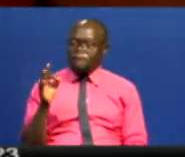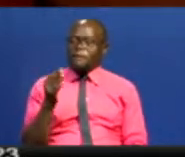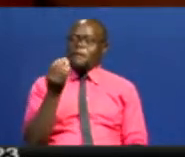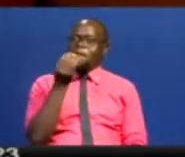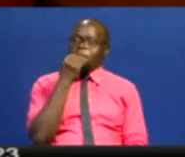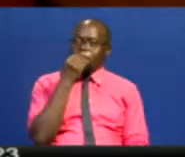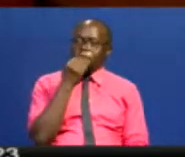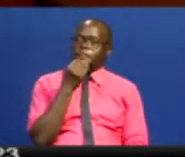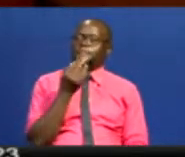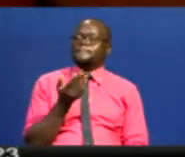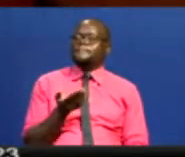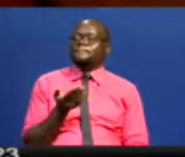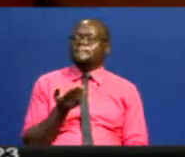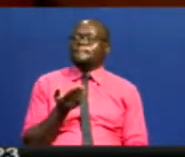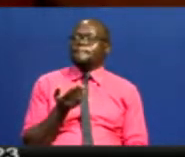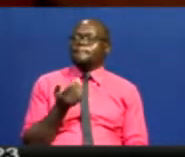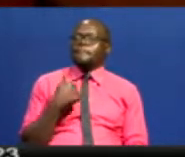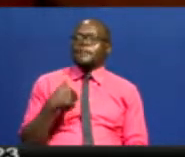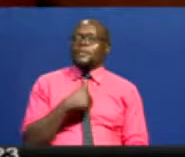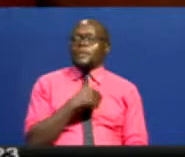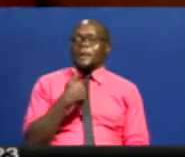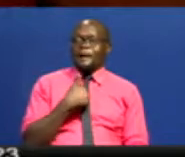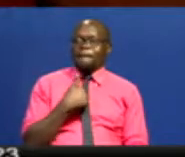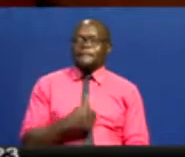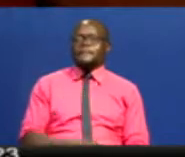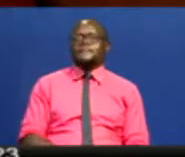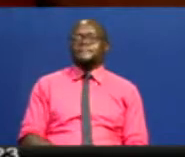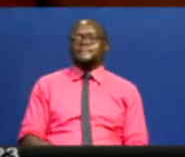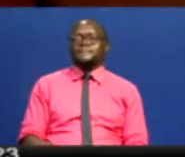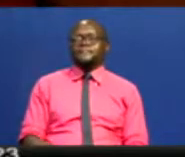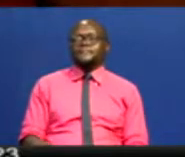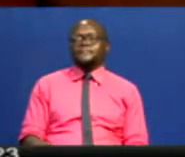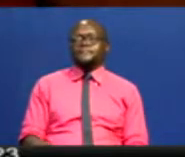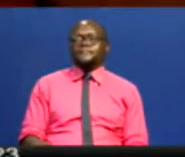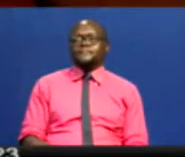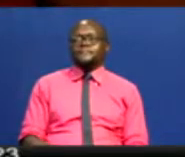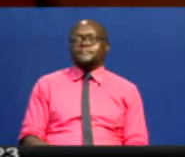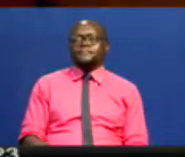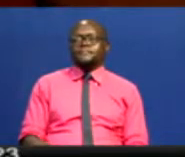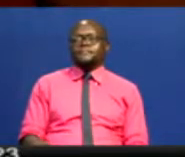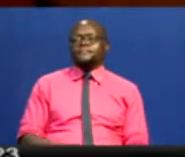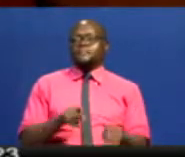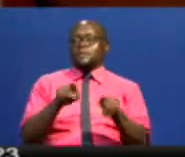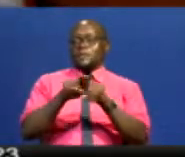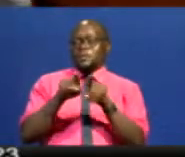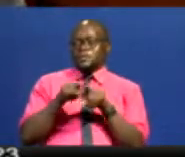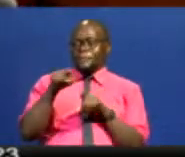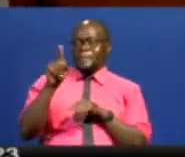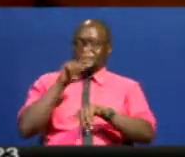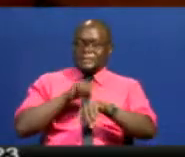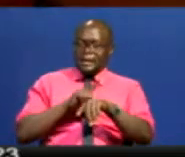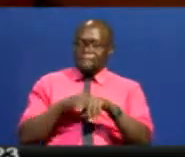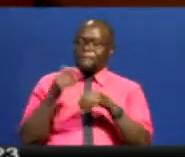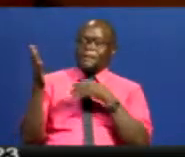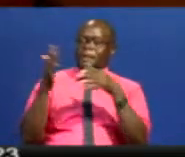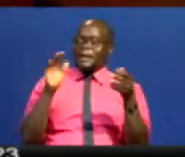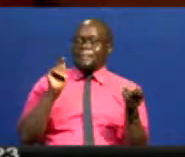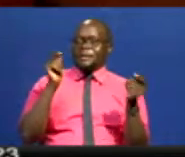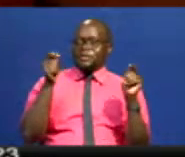food we have. Also, this being the era of climate